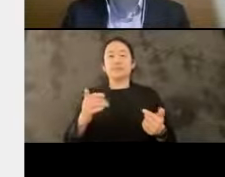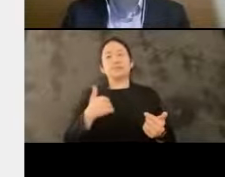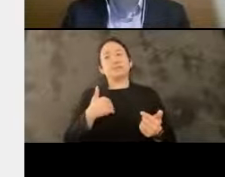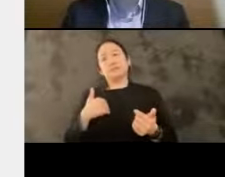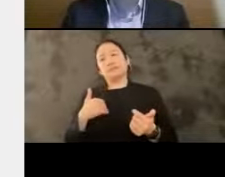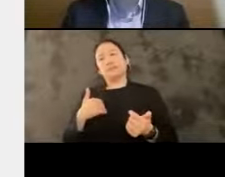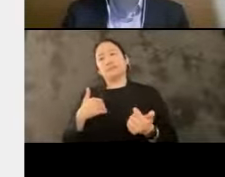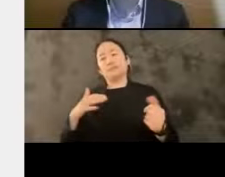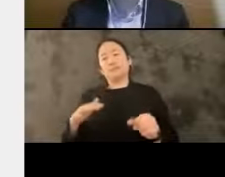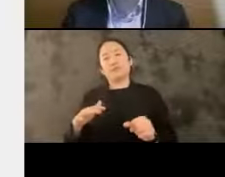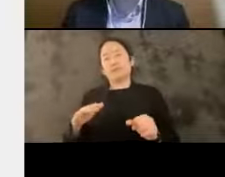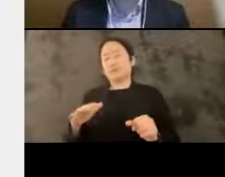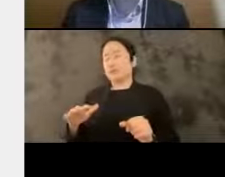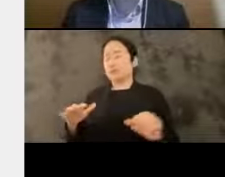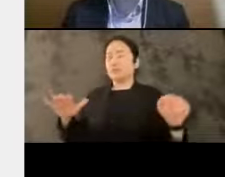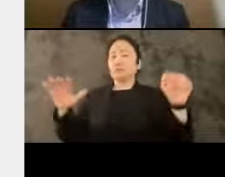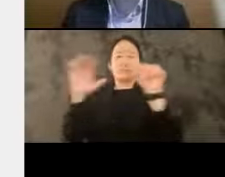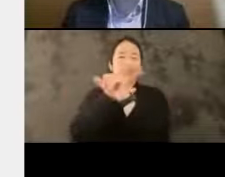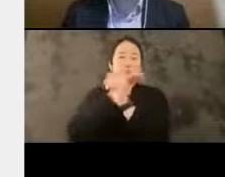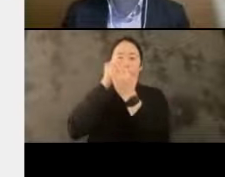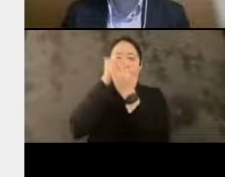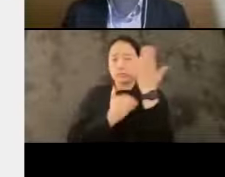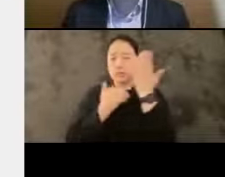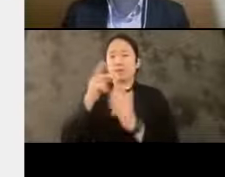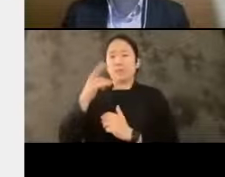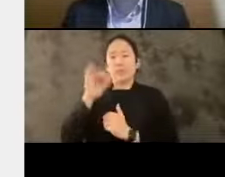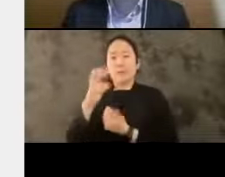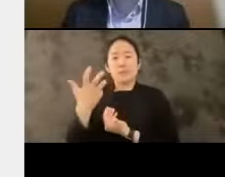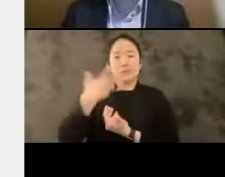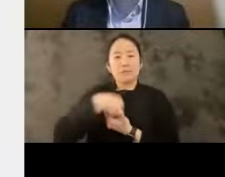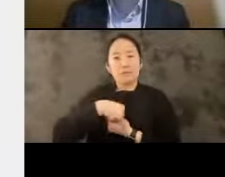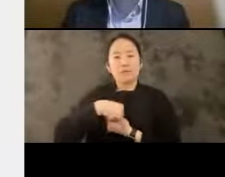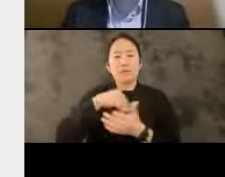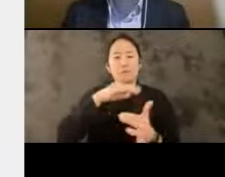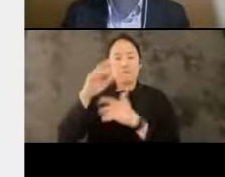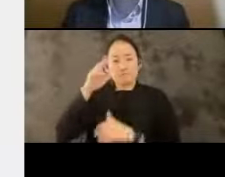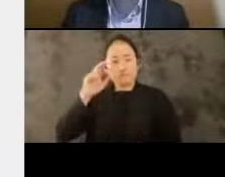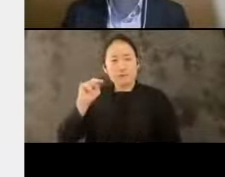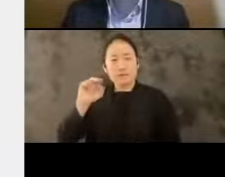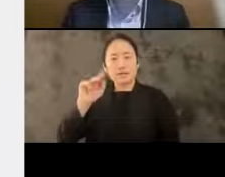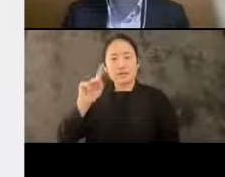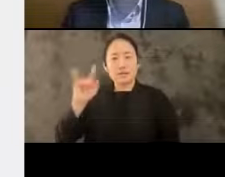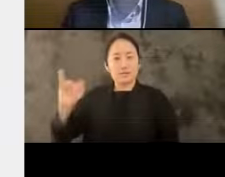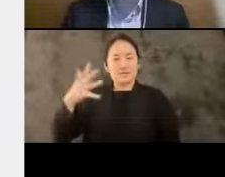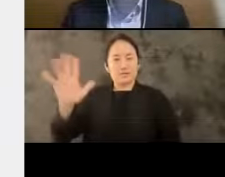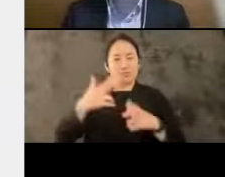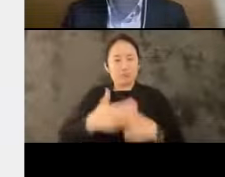list of our public involvement that we've done so far, which I think Nikki mentioned earlier, and